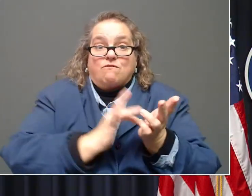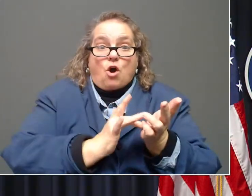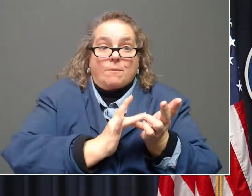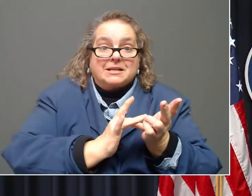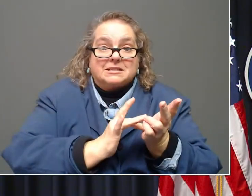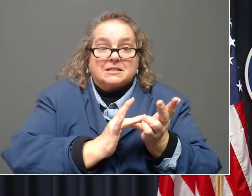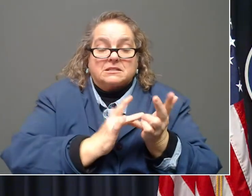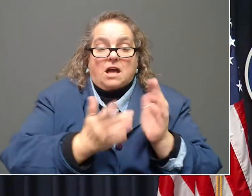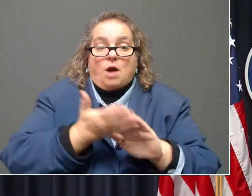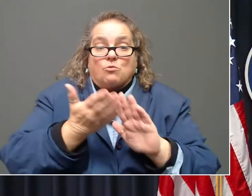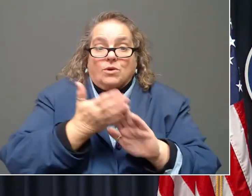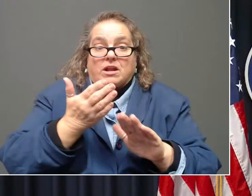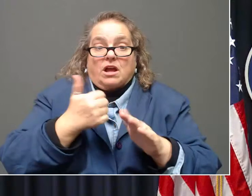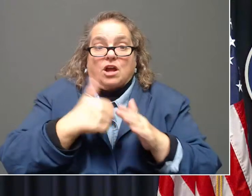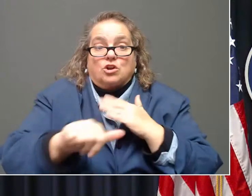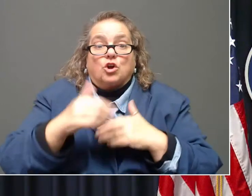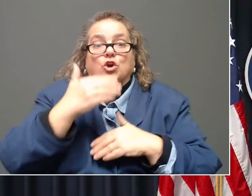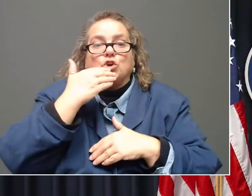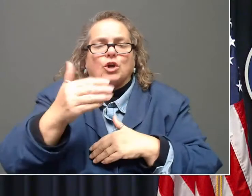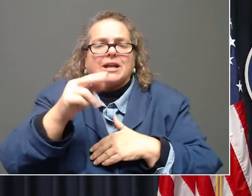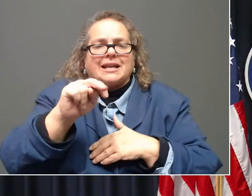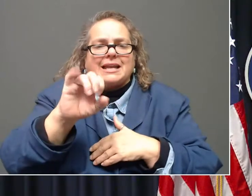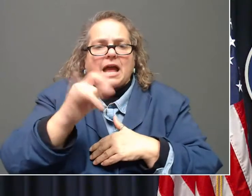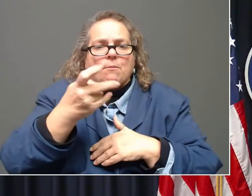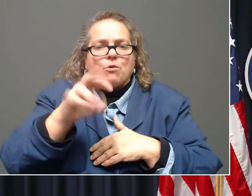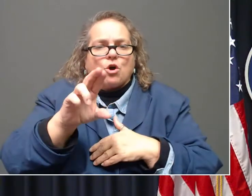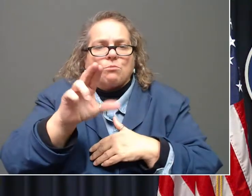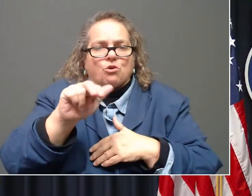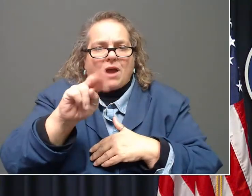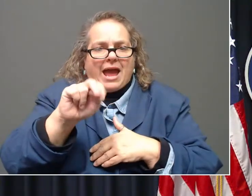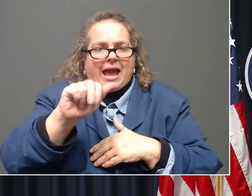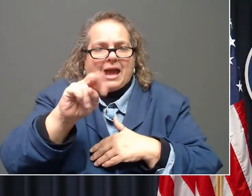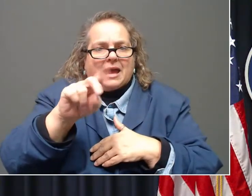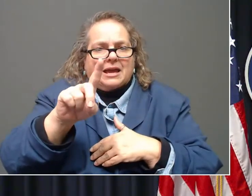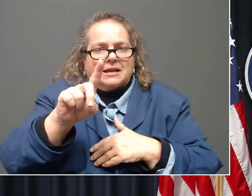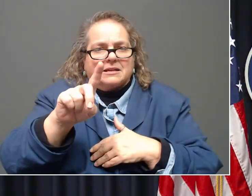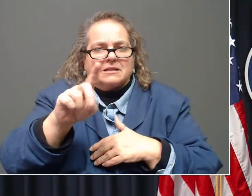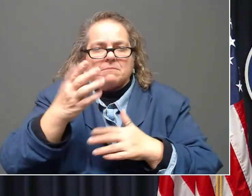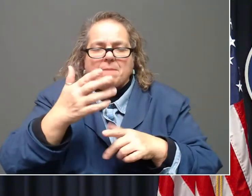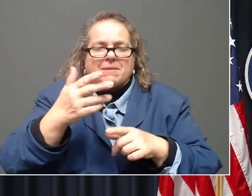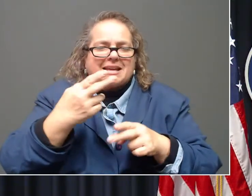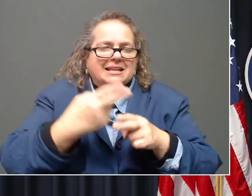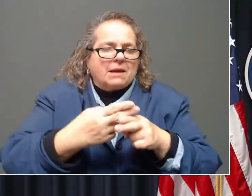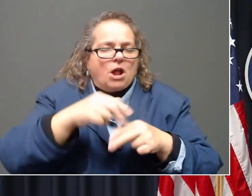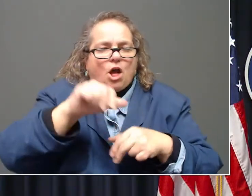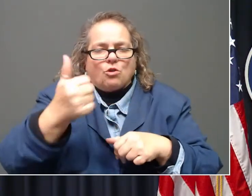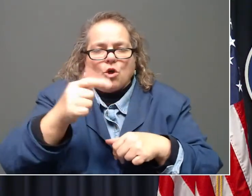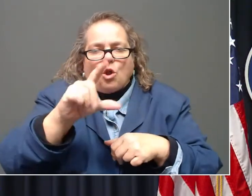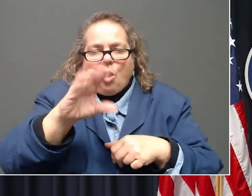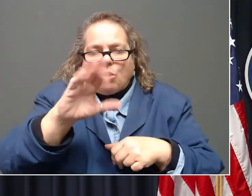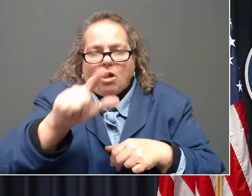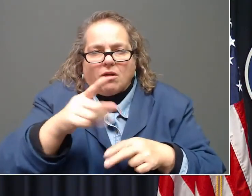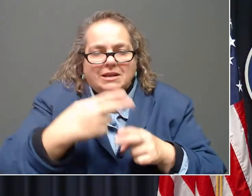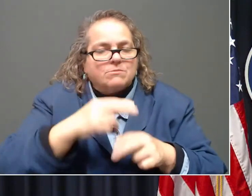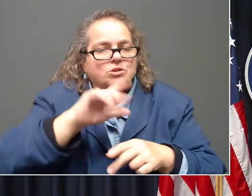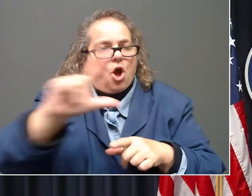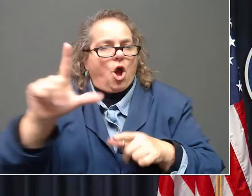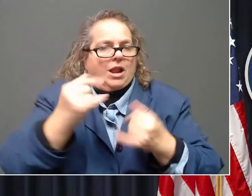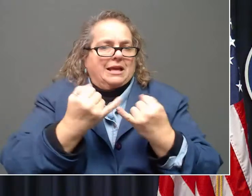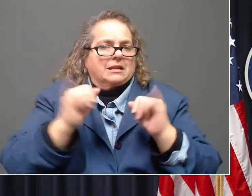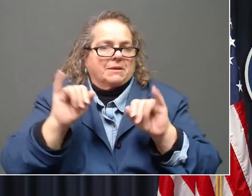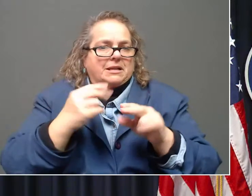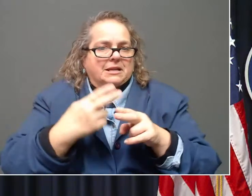or vaccine inventory into the state. It's not part of the state allocation. The federal government will ship out 1 million doses